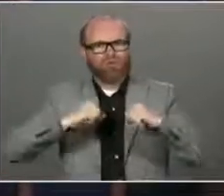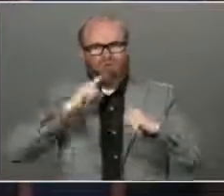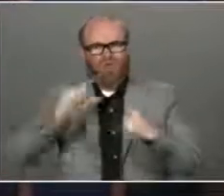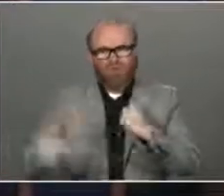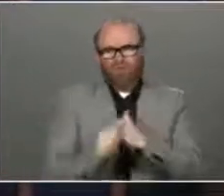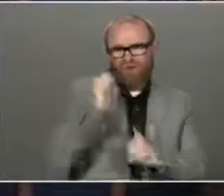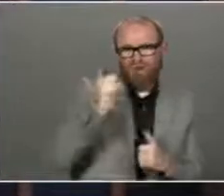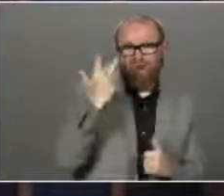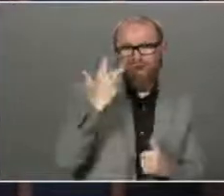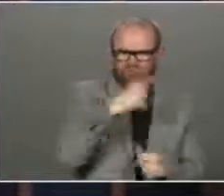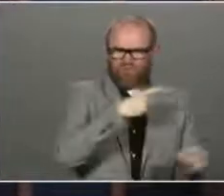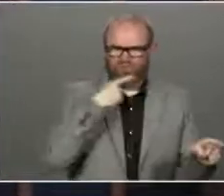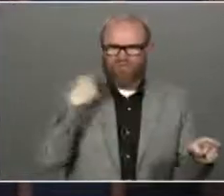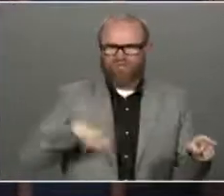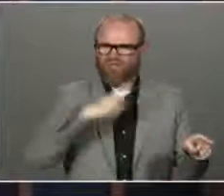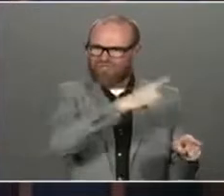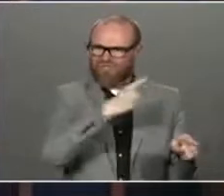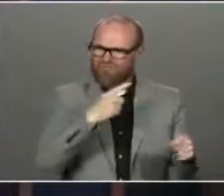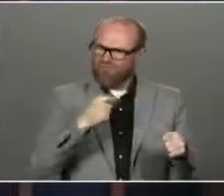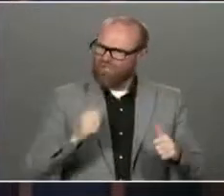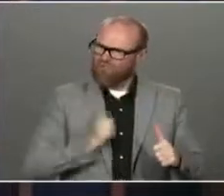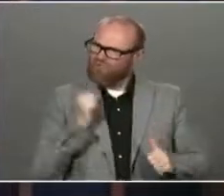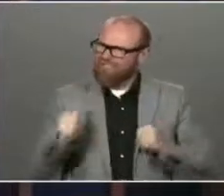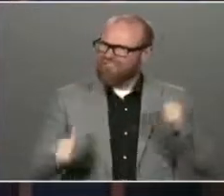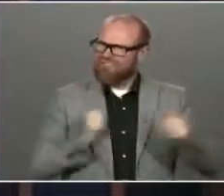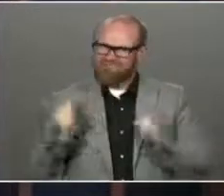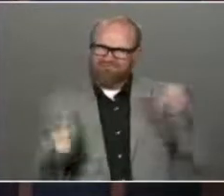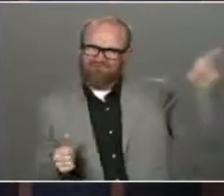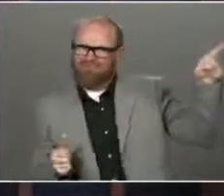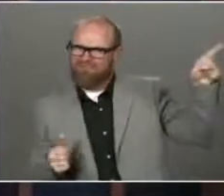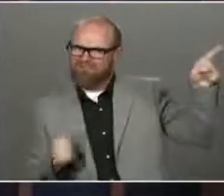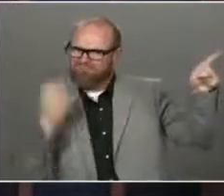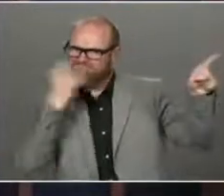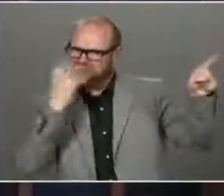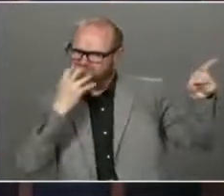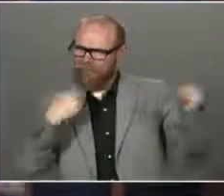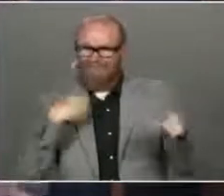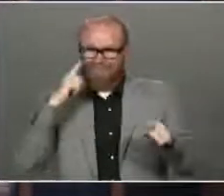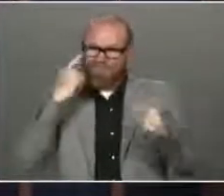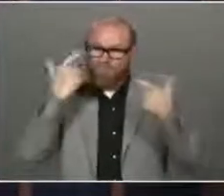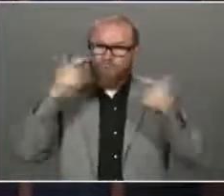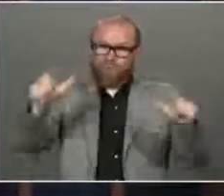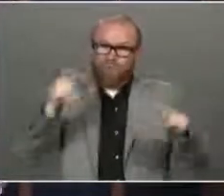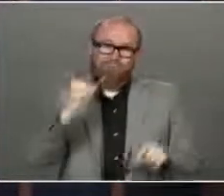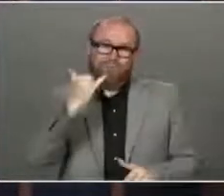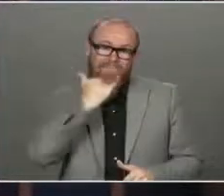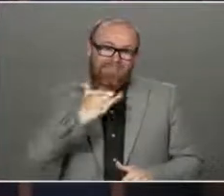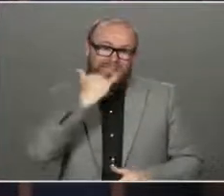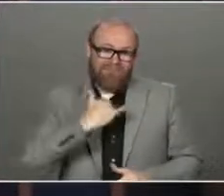very aggressive Russia. And so I think it was a colossal mistake, and I think we're